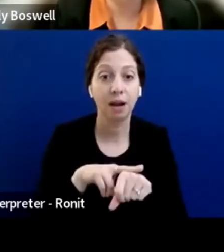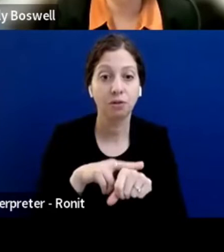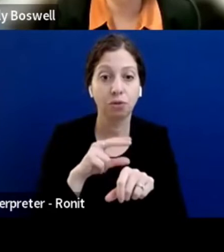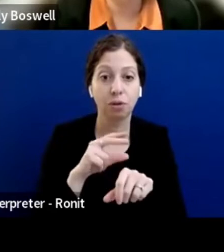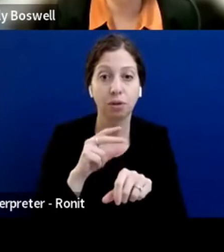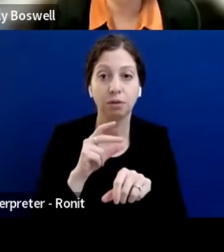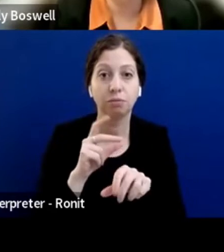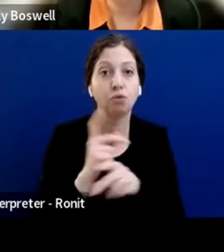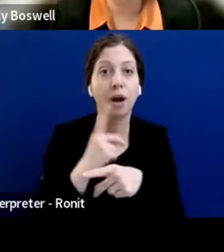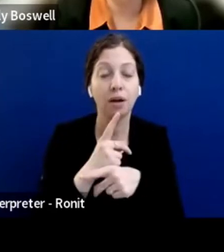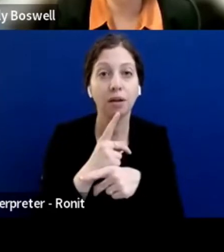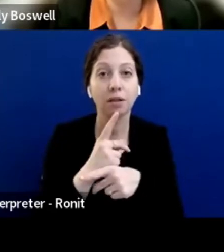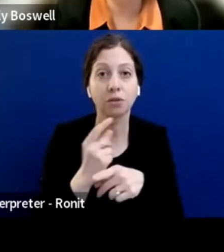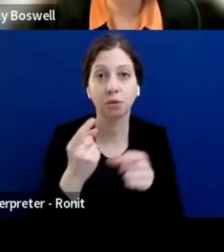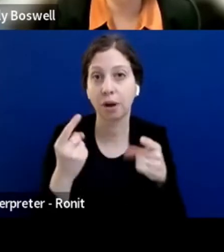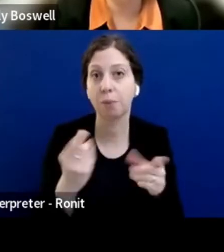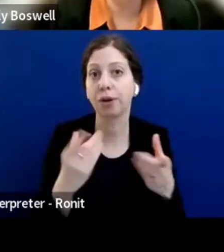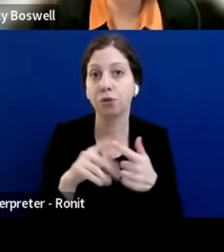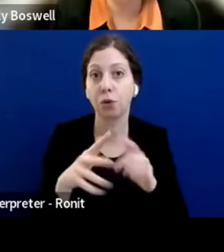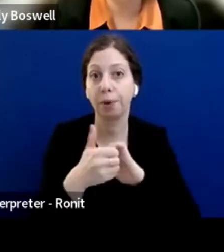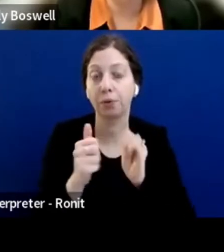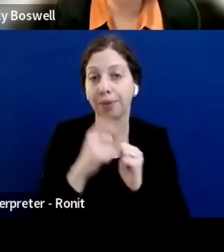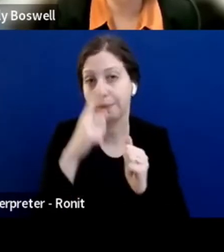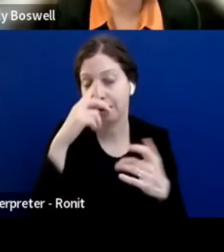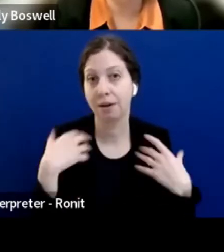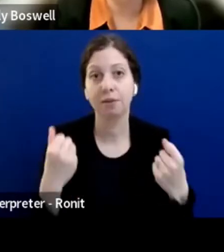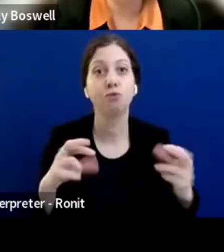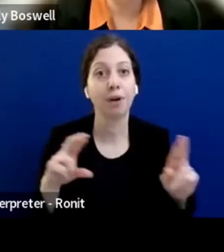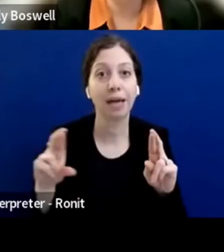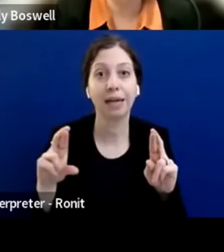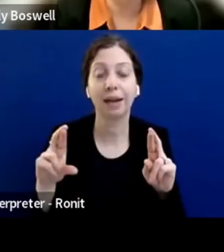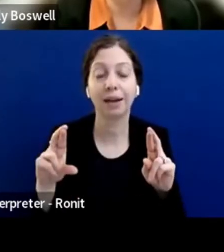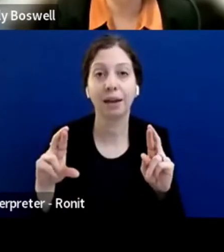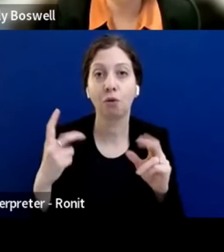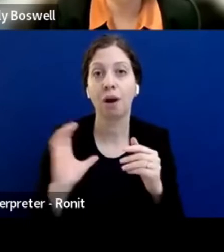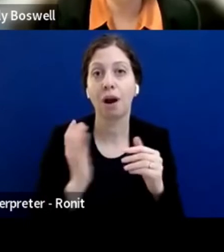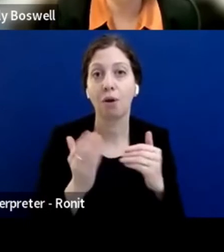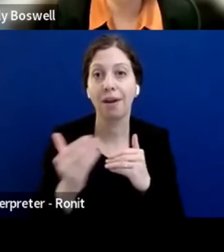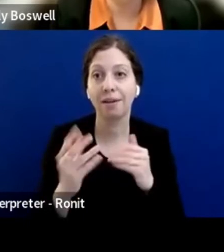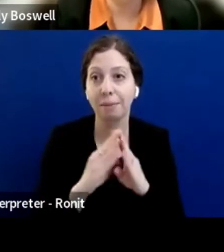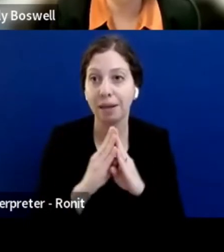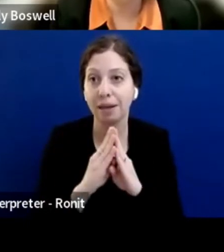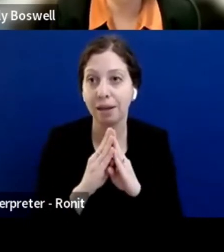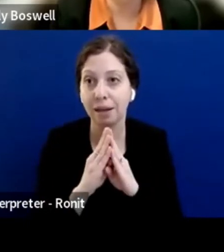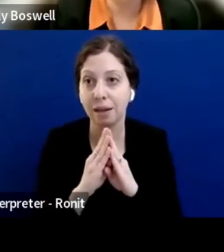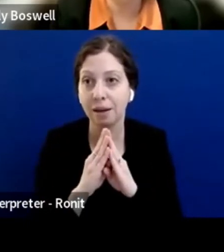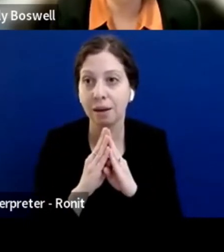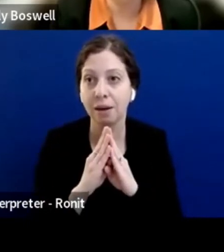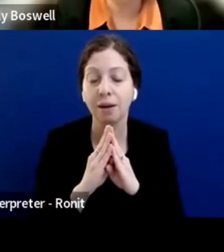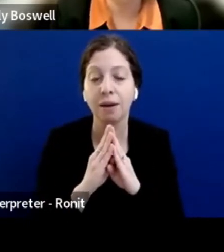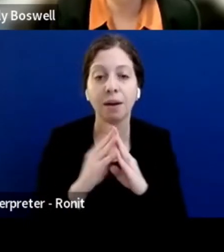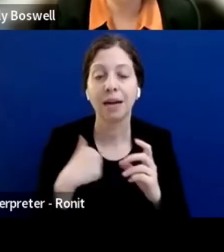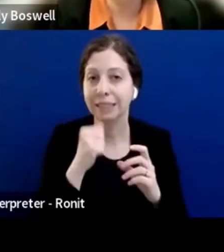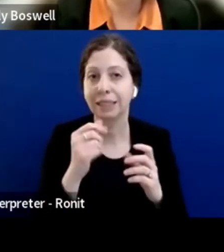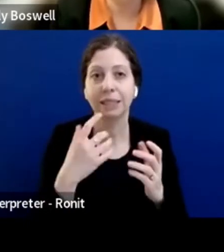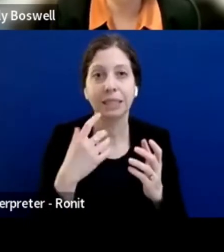to your partnerships with mental health. We've got those ready to be on the table at our next meeting. And I did not speak